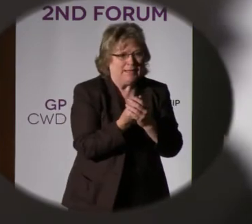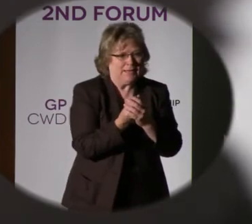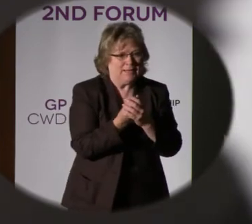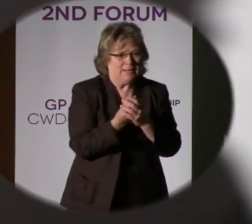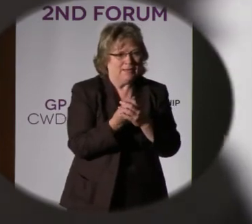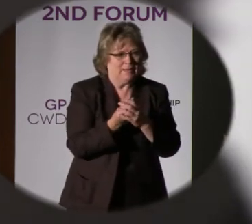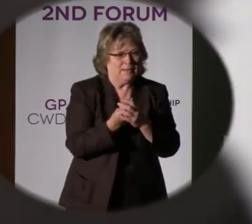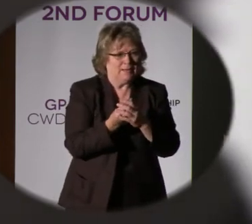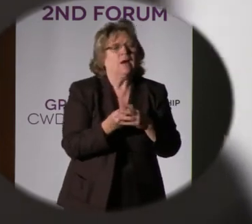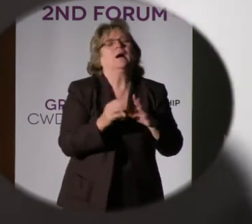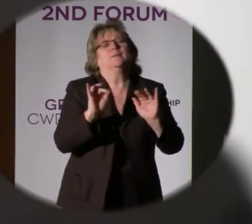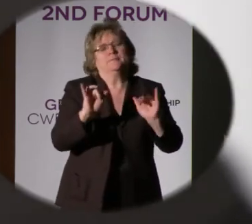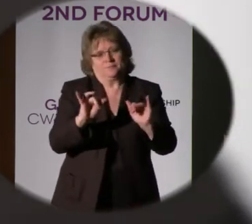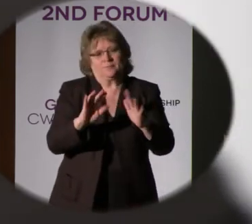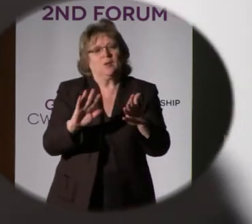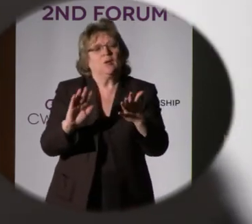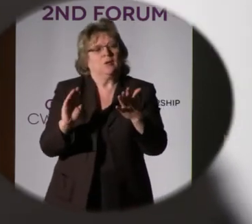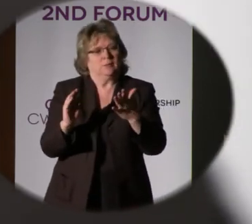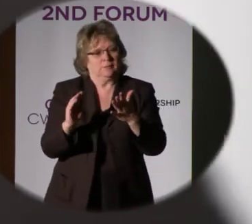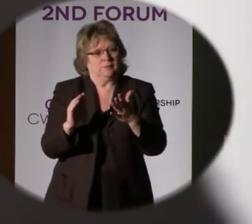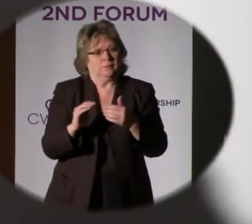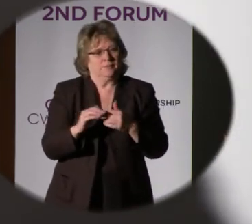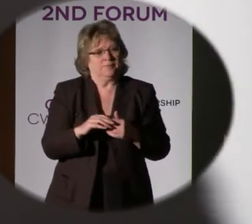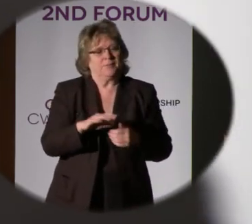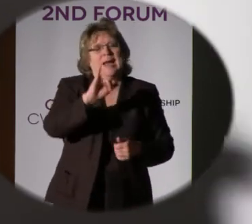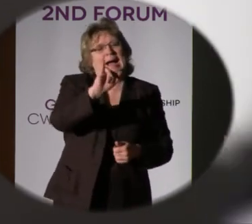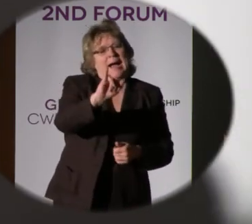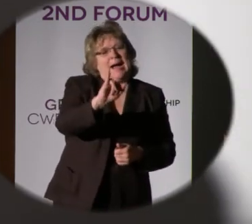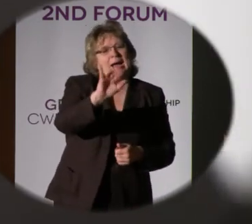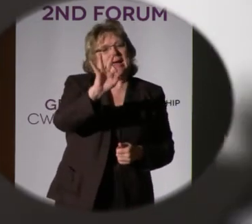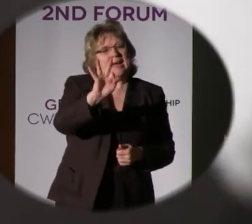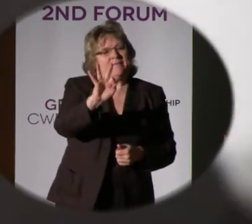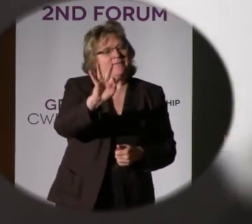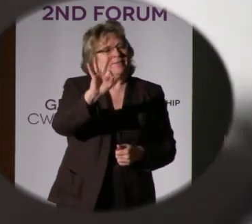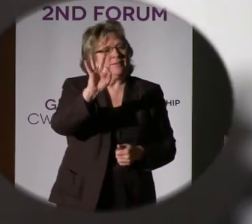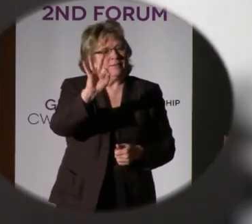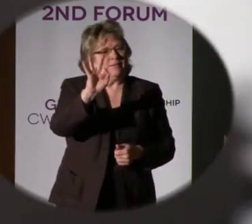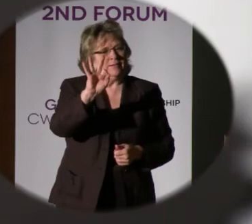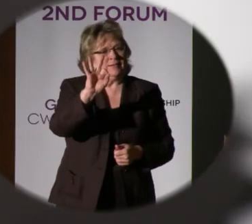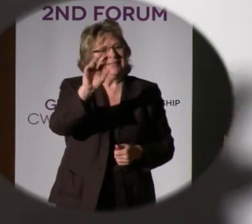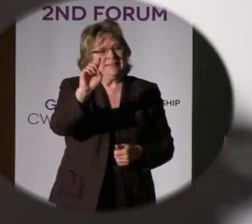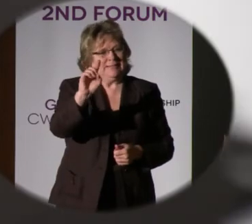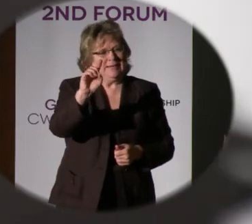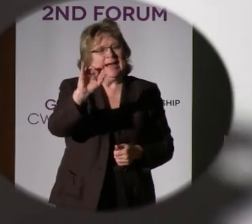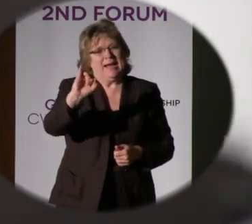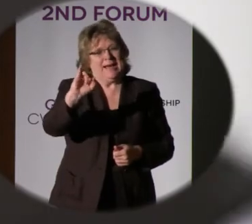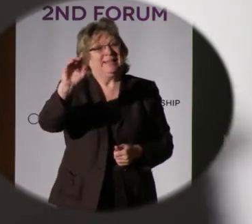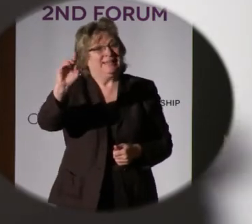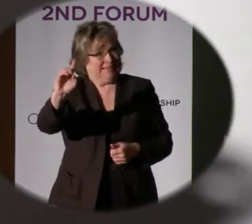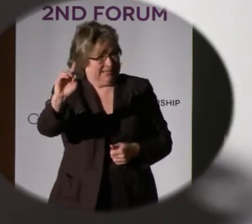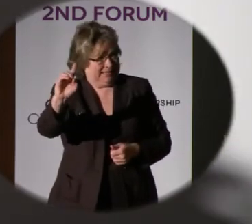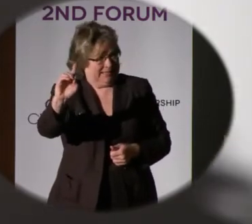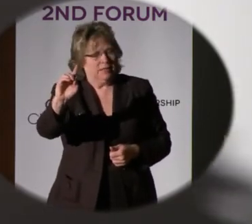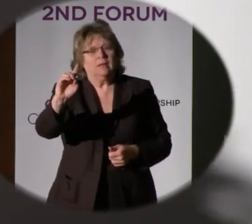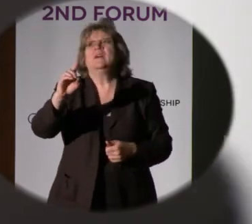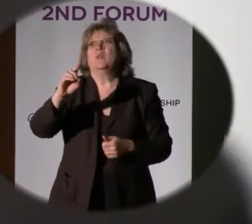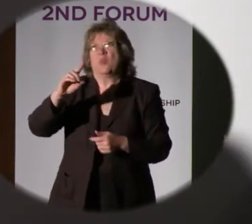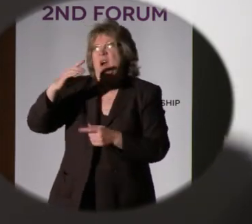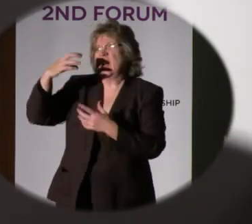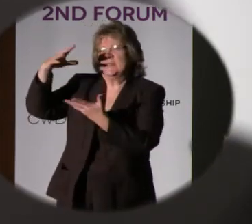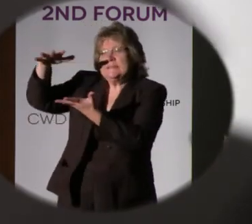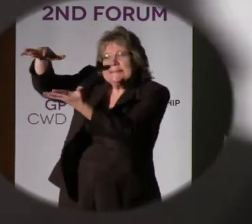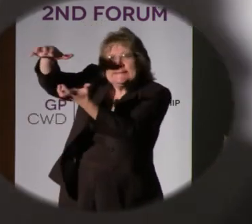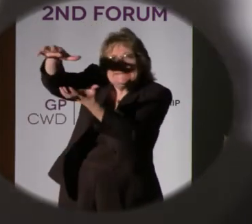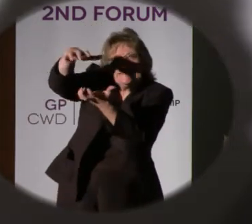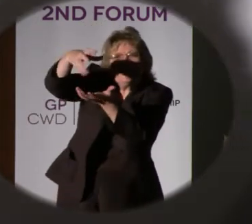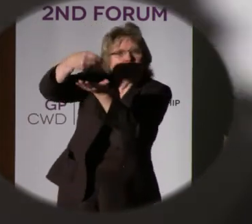SNE survey. This is long overdue in Kenya. We are still working now until we got that funding with estimate, right? No